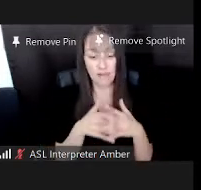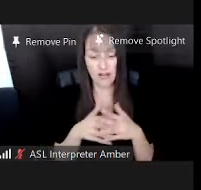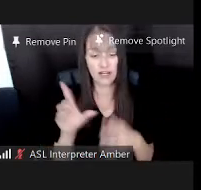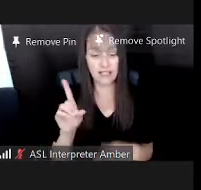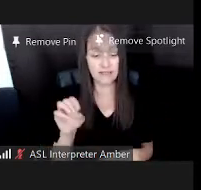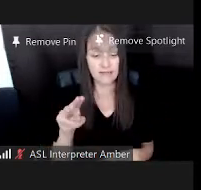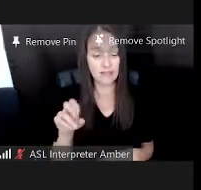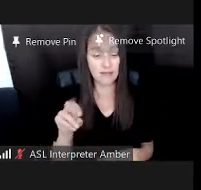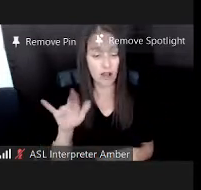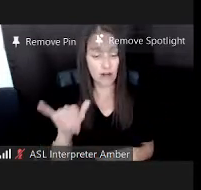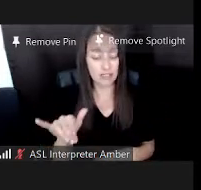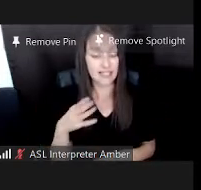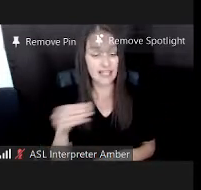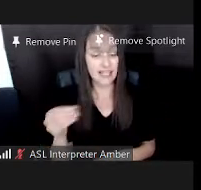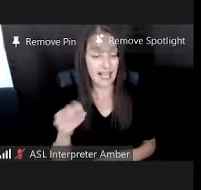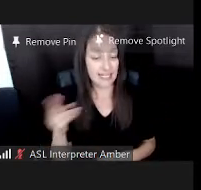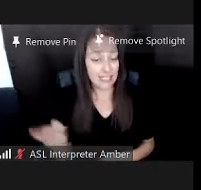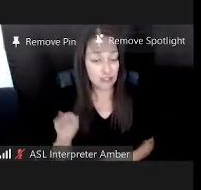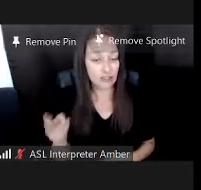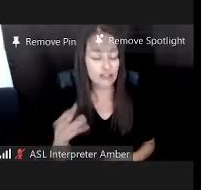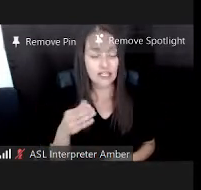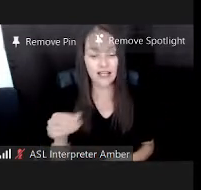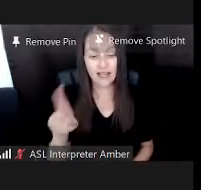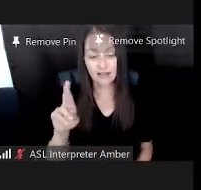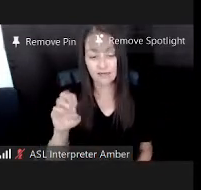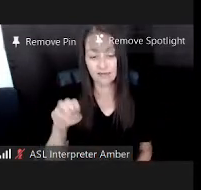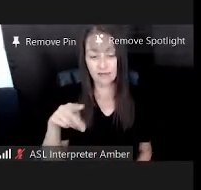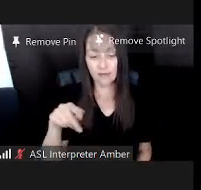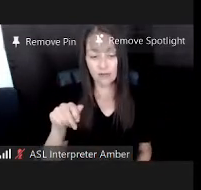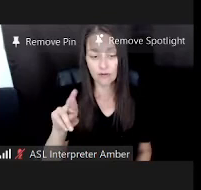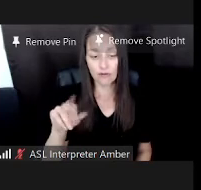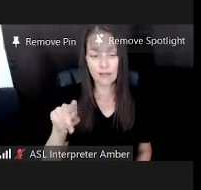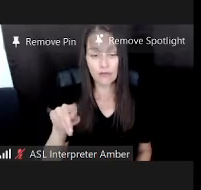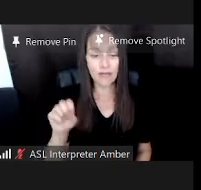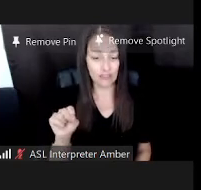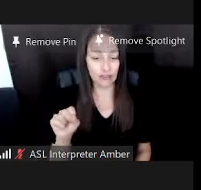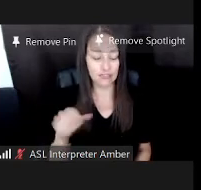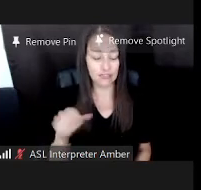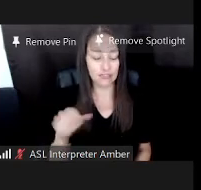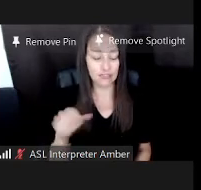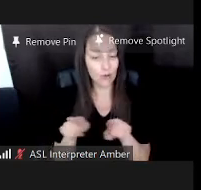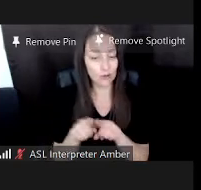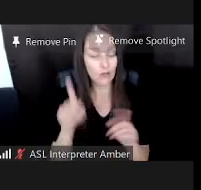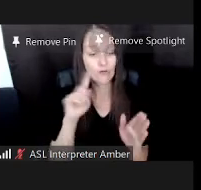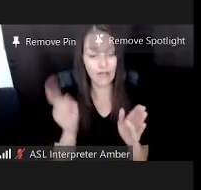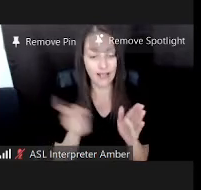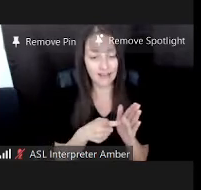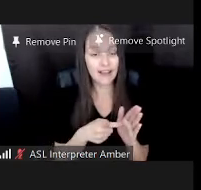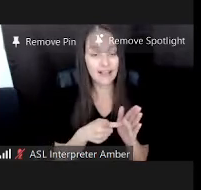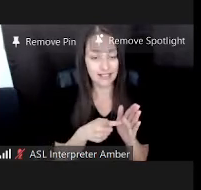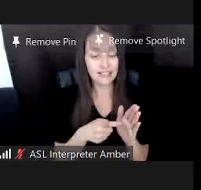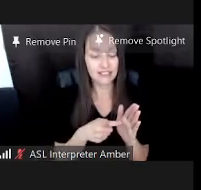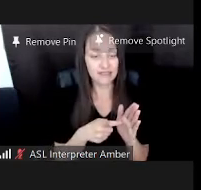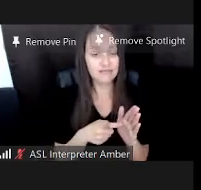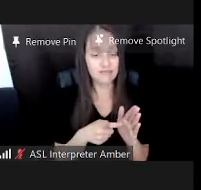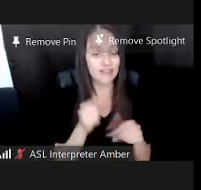its history and reparations and all of those things, while also recognizing, again, that there is a global community of